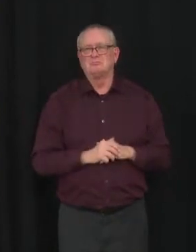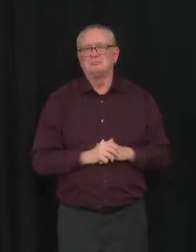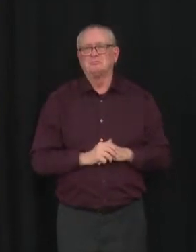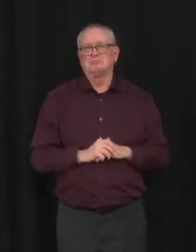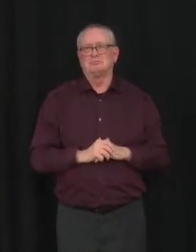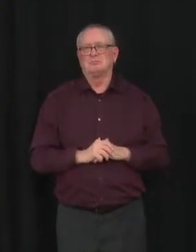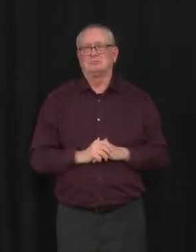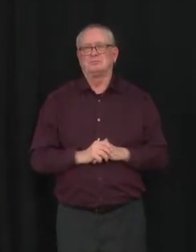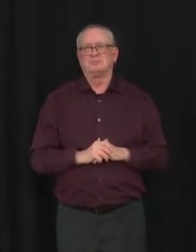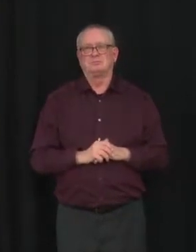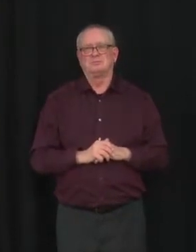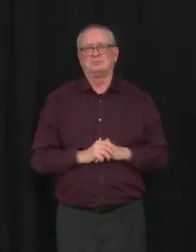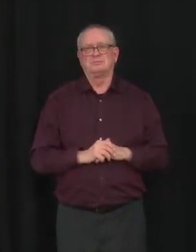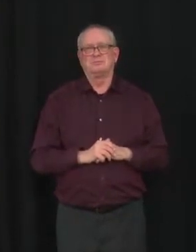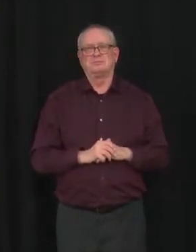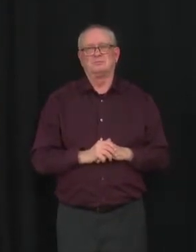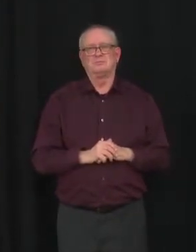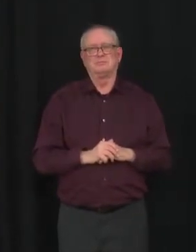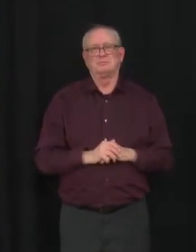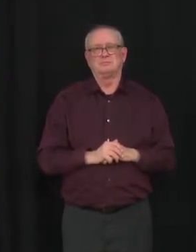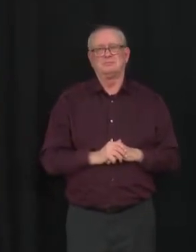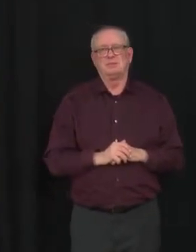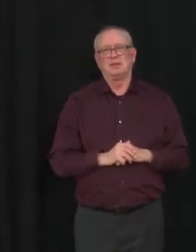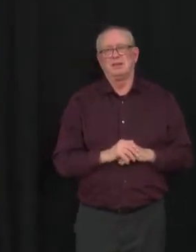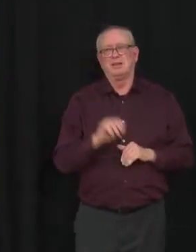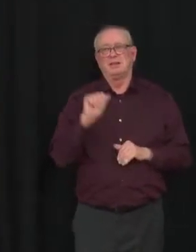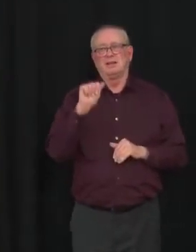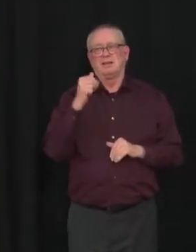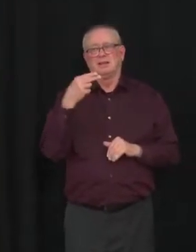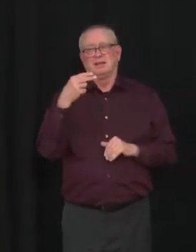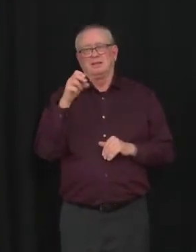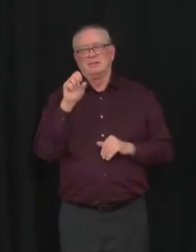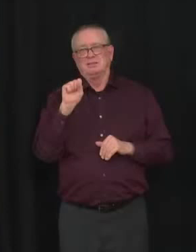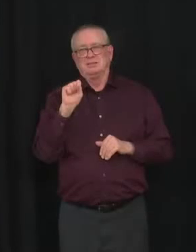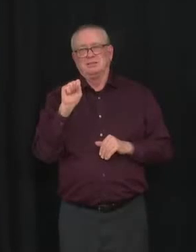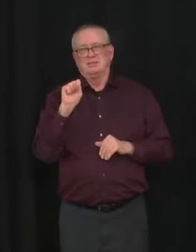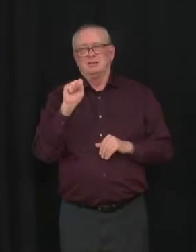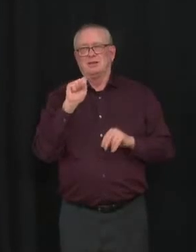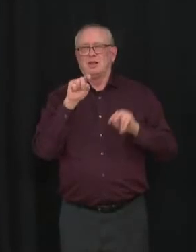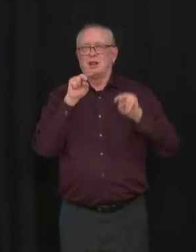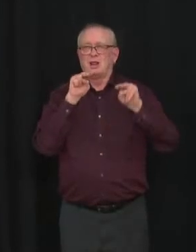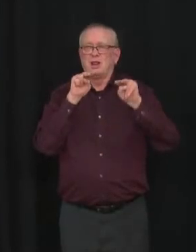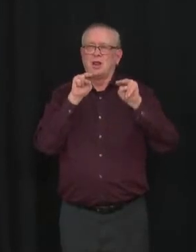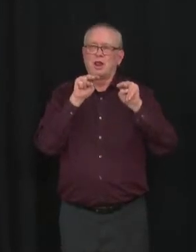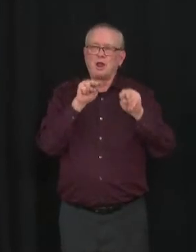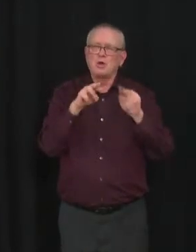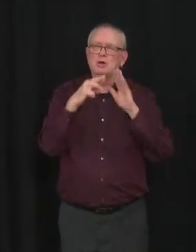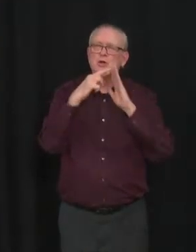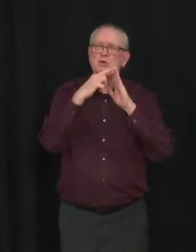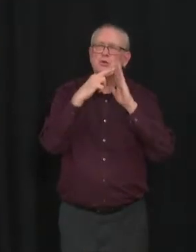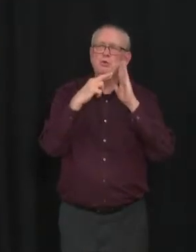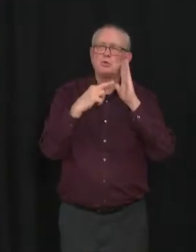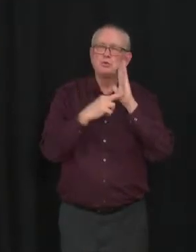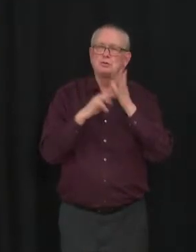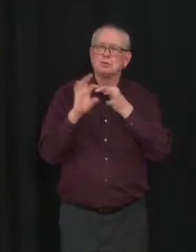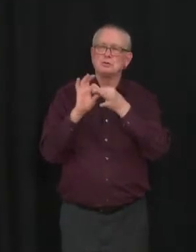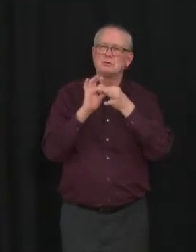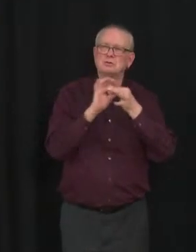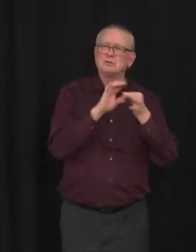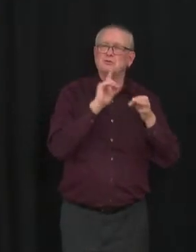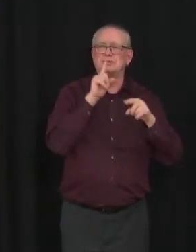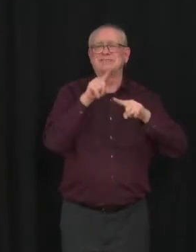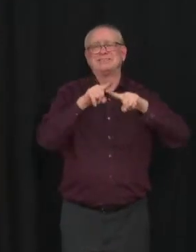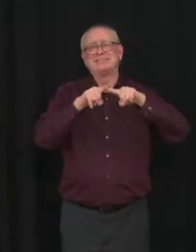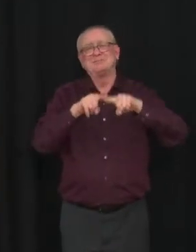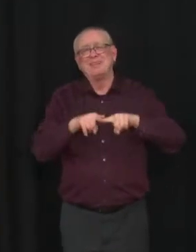Yeah, the work is ongoing. AHS is actually taking a look at what their protocols are going to be as they get a better understanding of what Omicron is, and